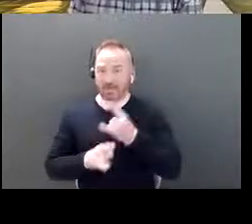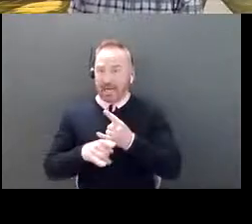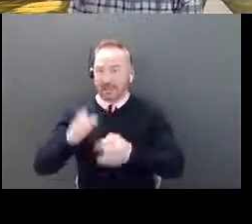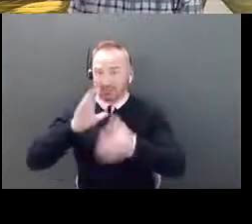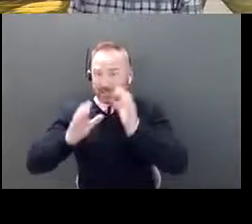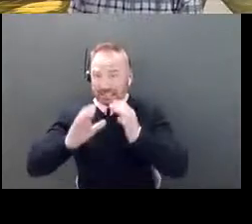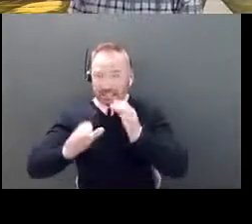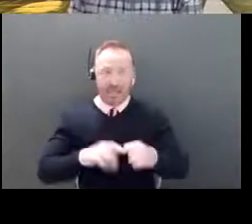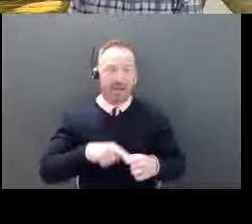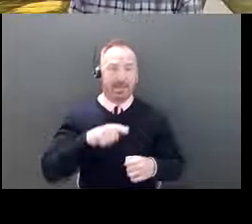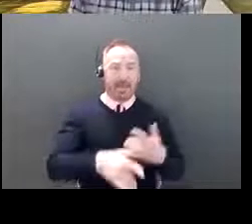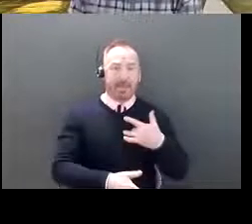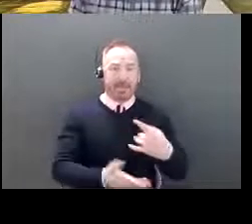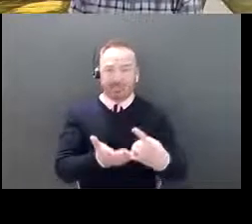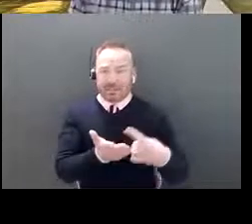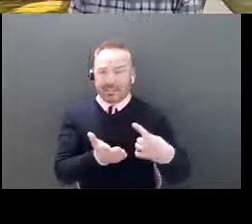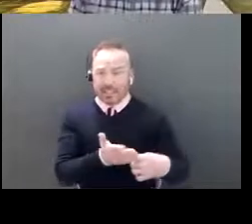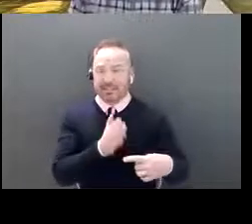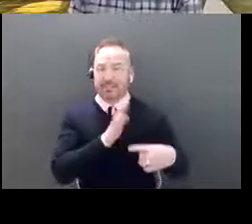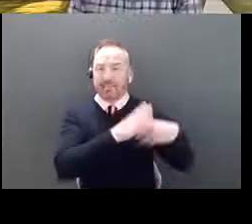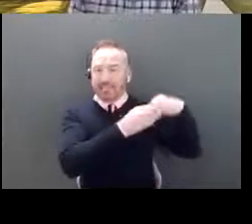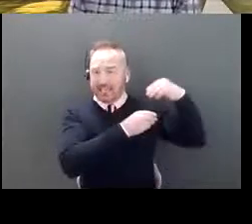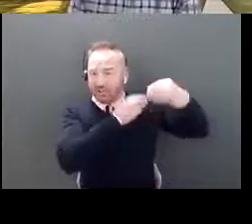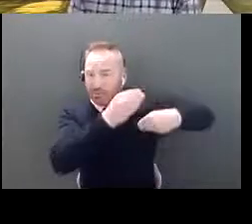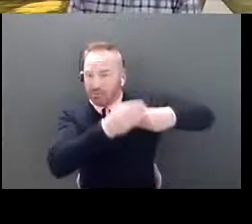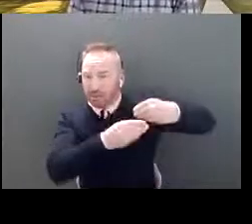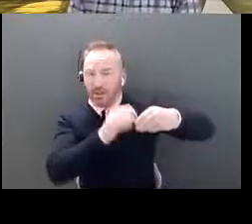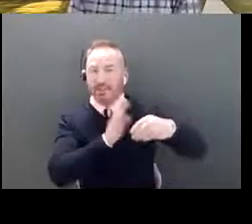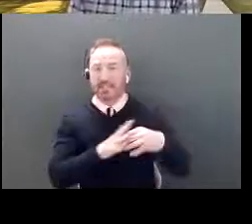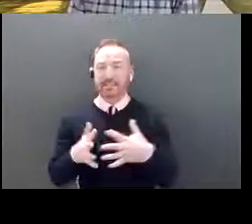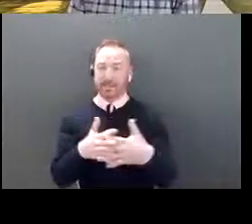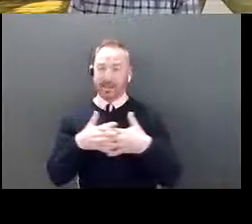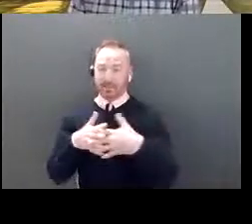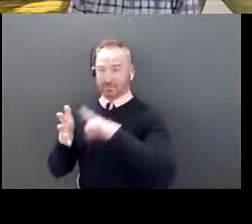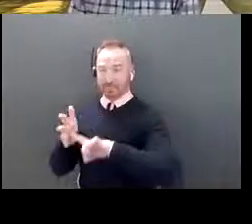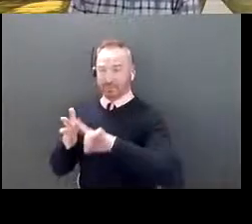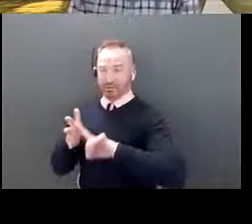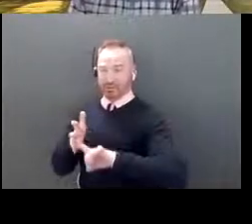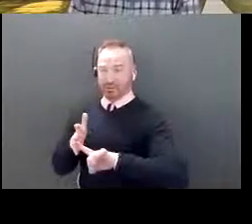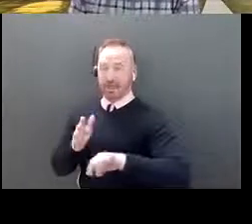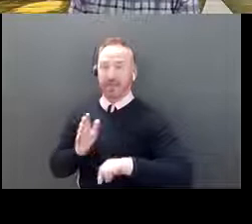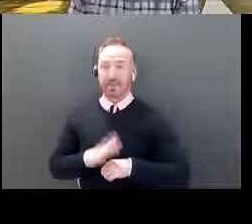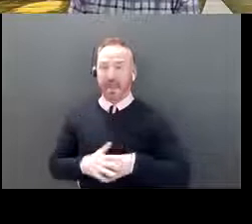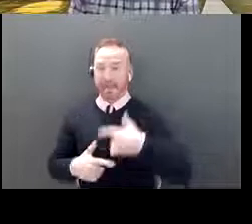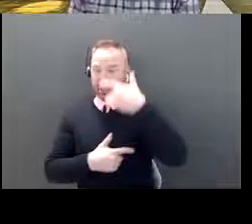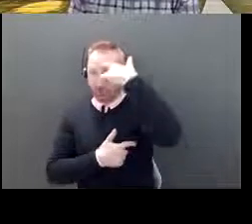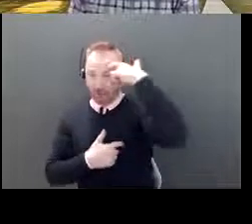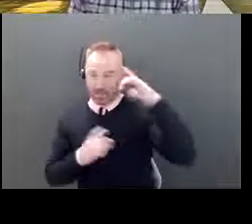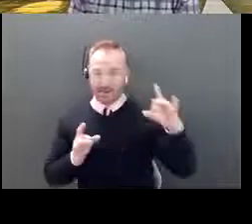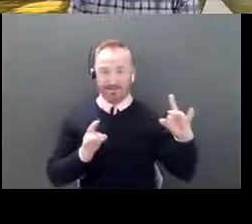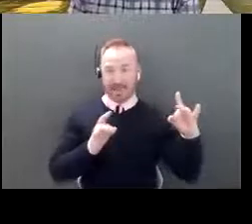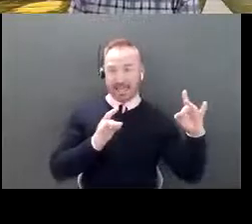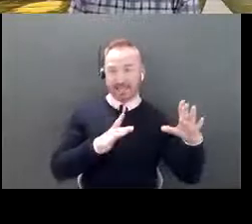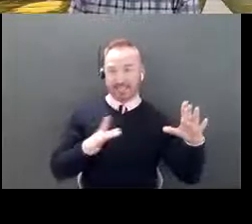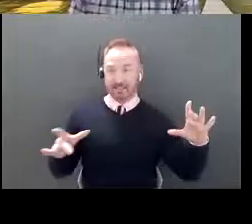the intergenerational. So this was the American study done that makes the link between trauma and violence across a lifespan,